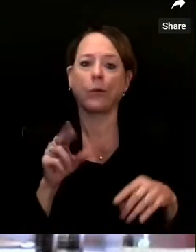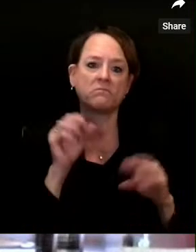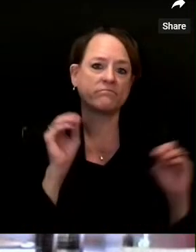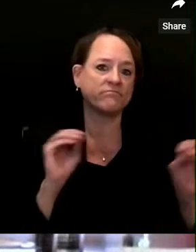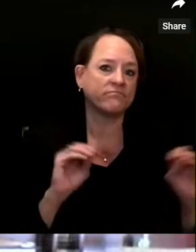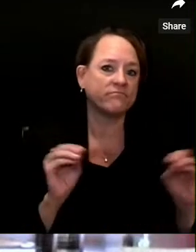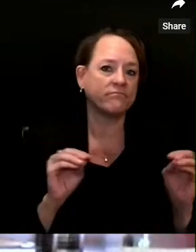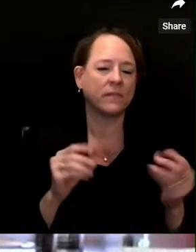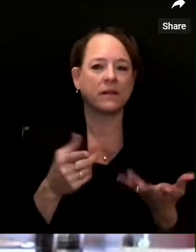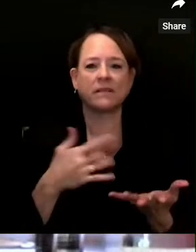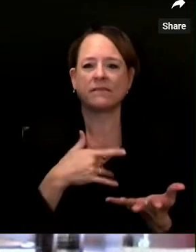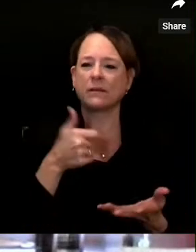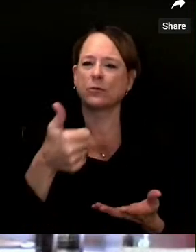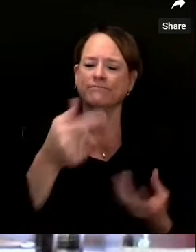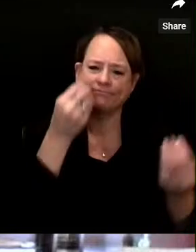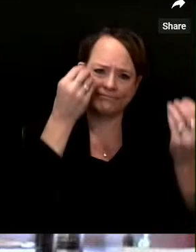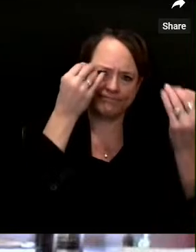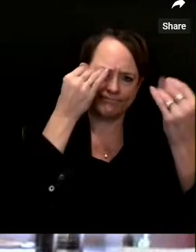really important.